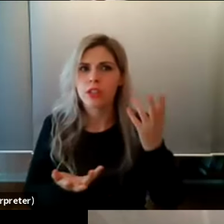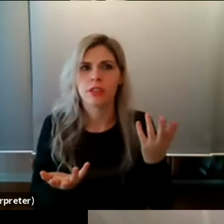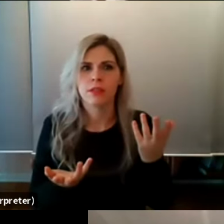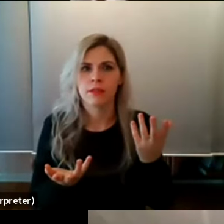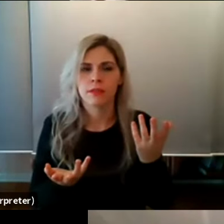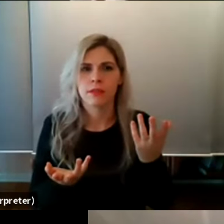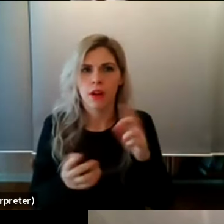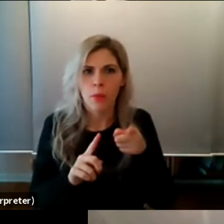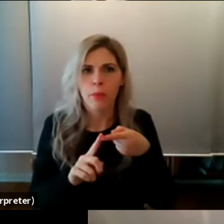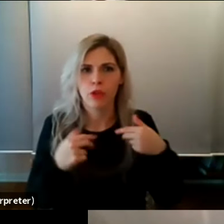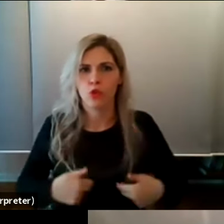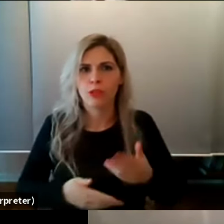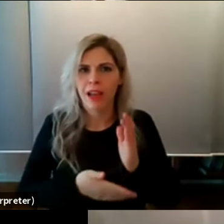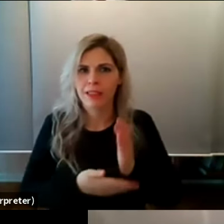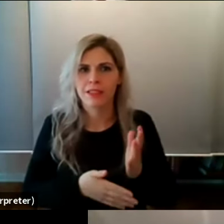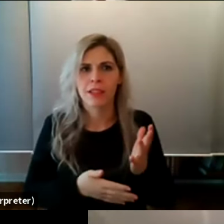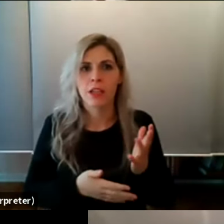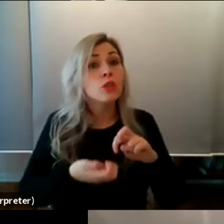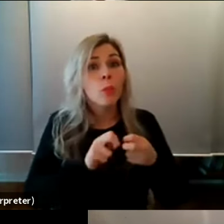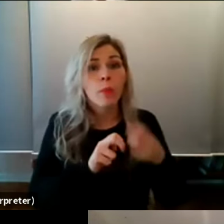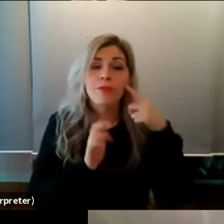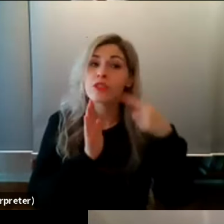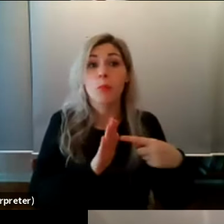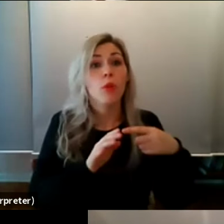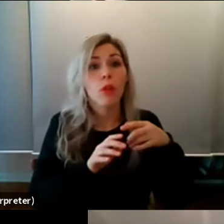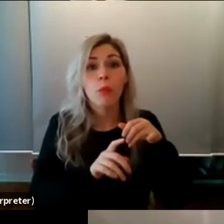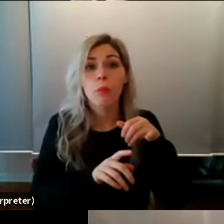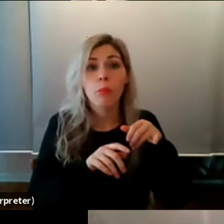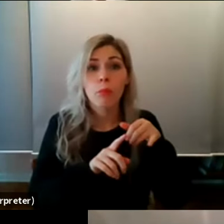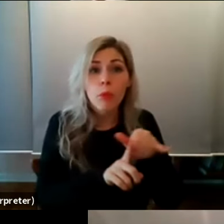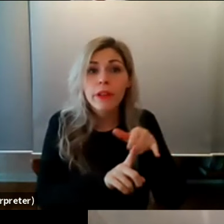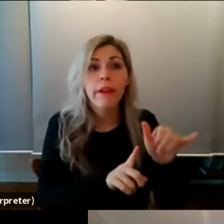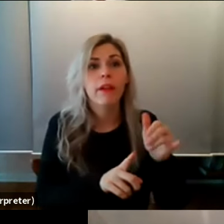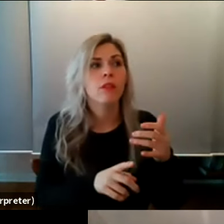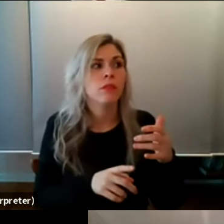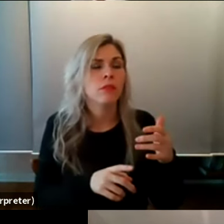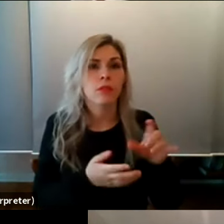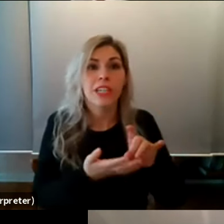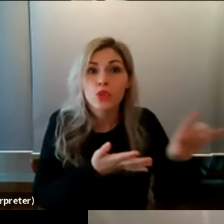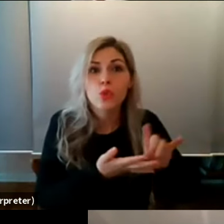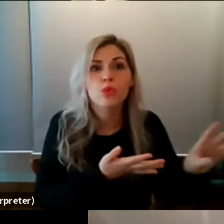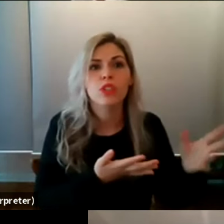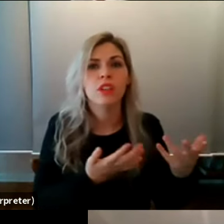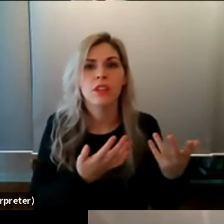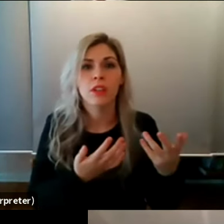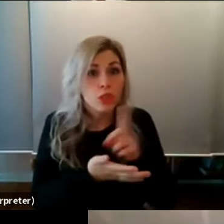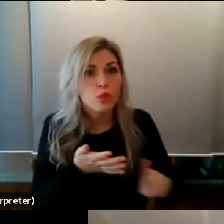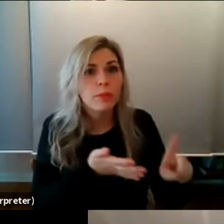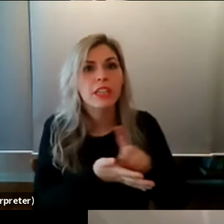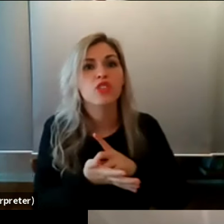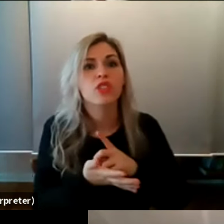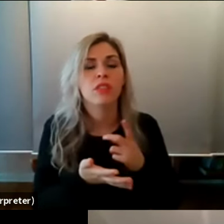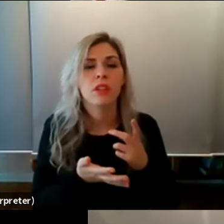problems such as bullying and other practices of exclusion or discrimination